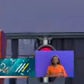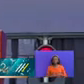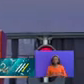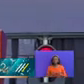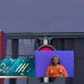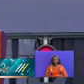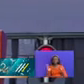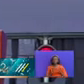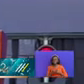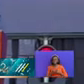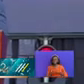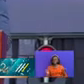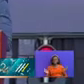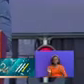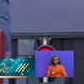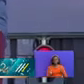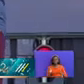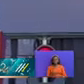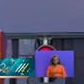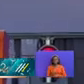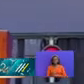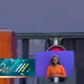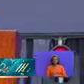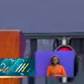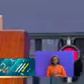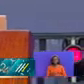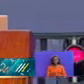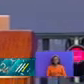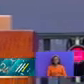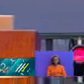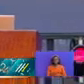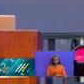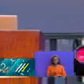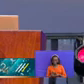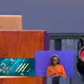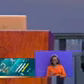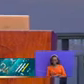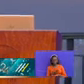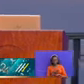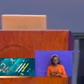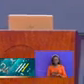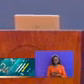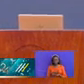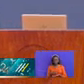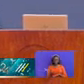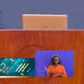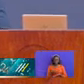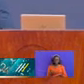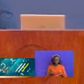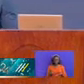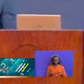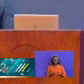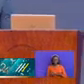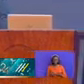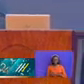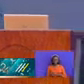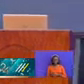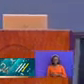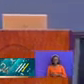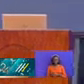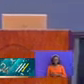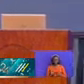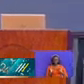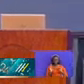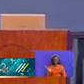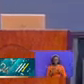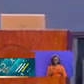world is not doing titration we need to revise our curriculum